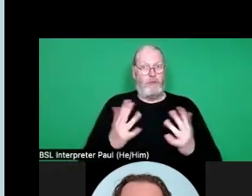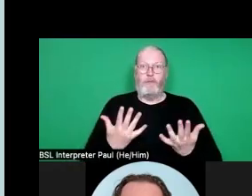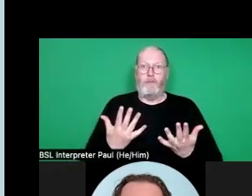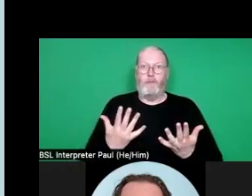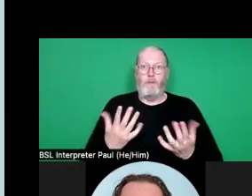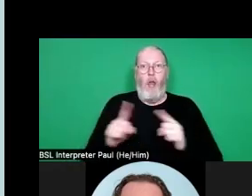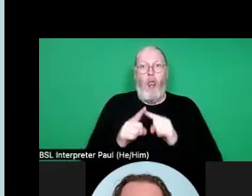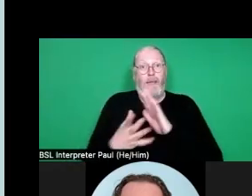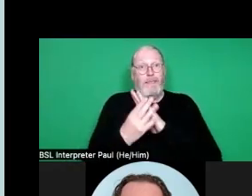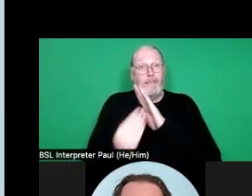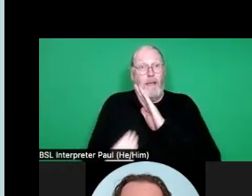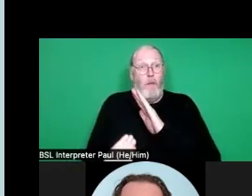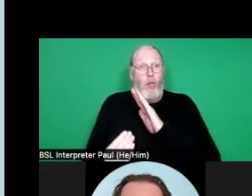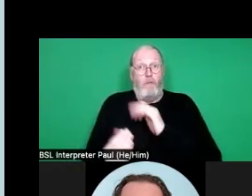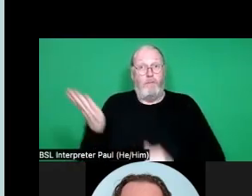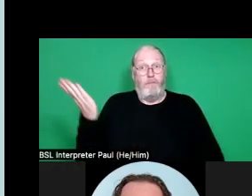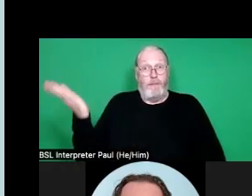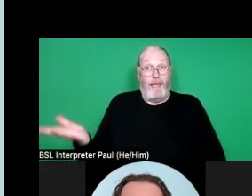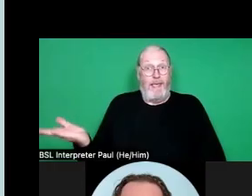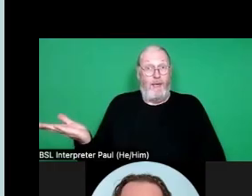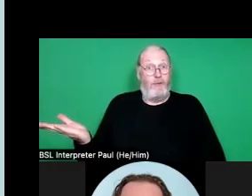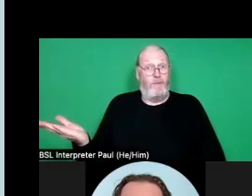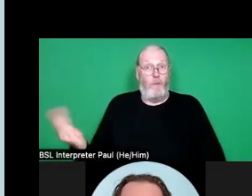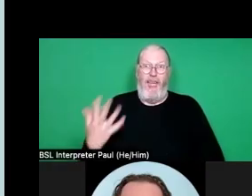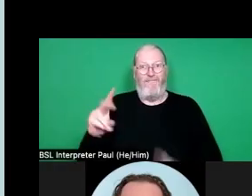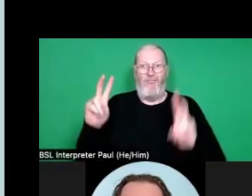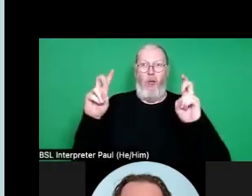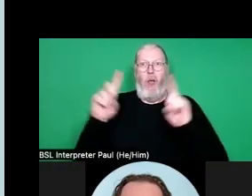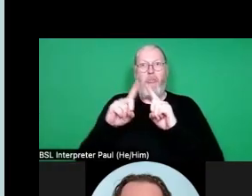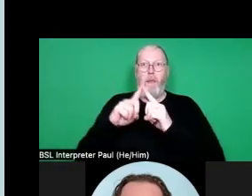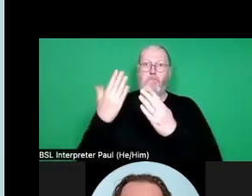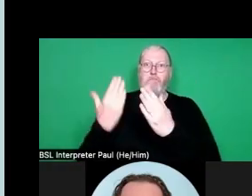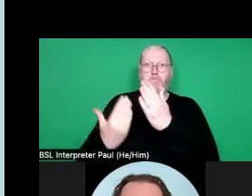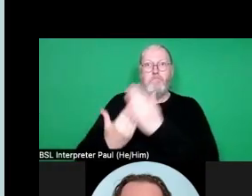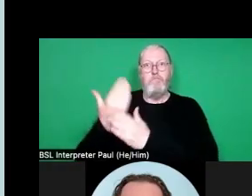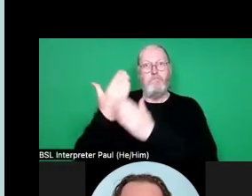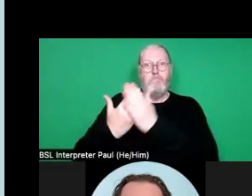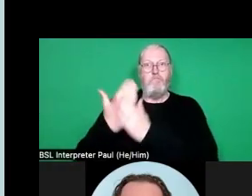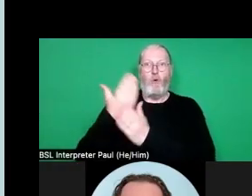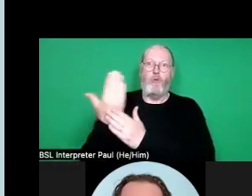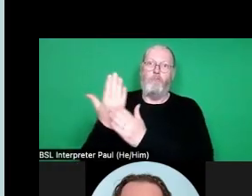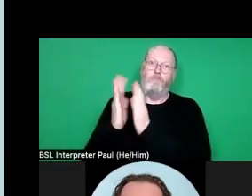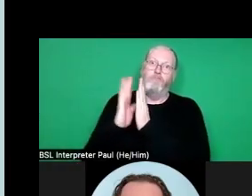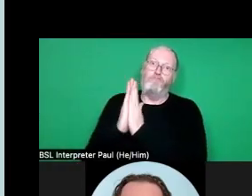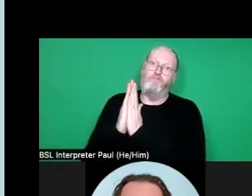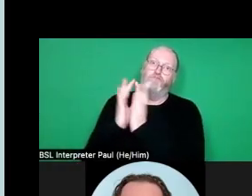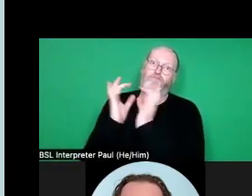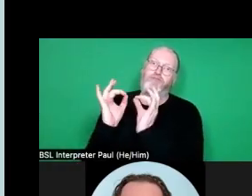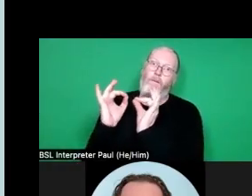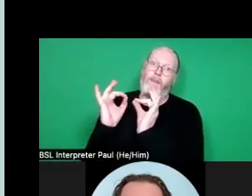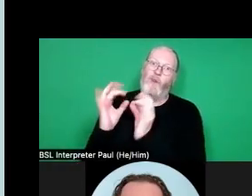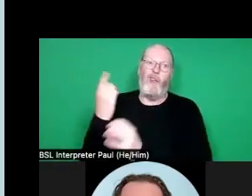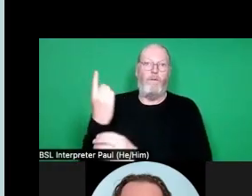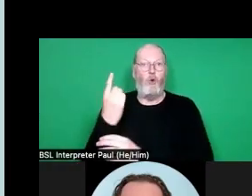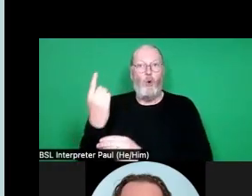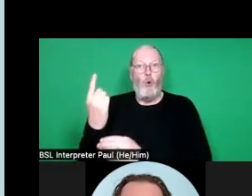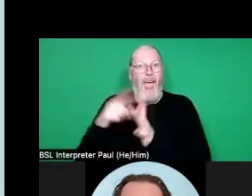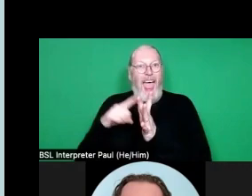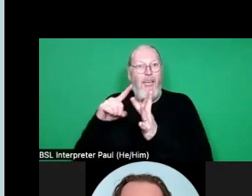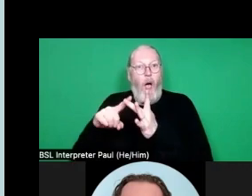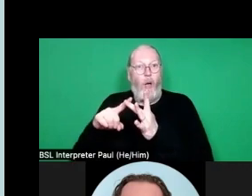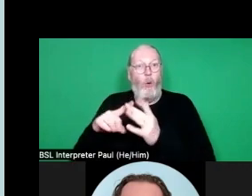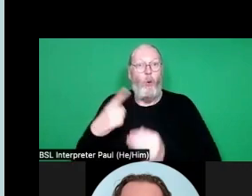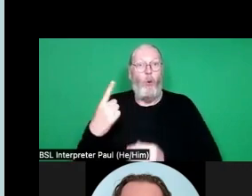modern prophets of AI, such as Elon Musk and Sam Altman, saying that AI